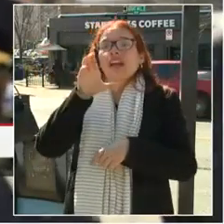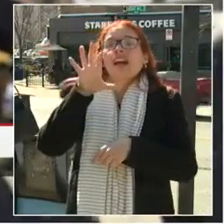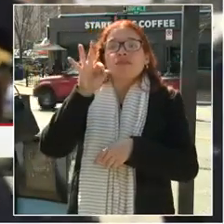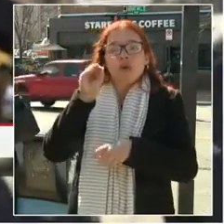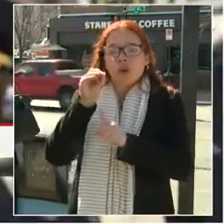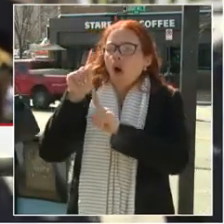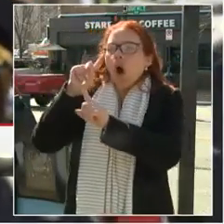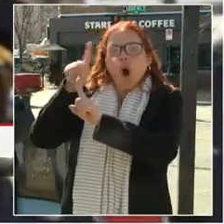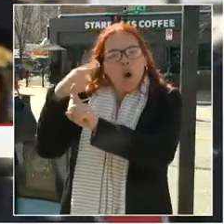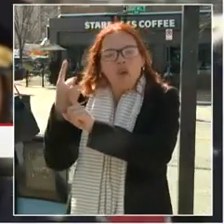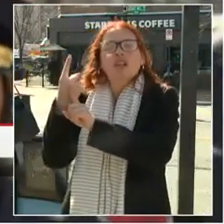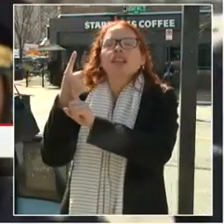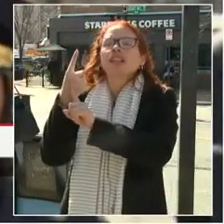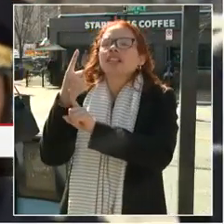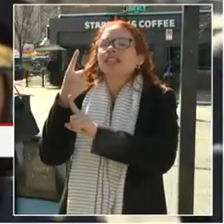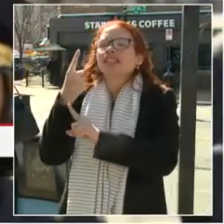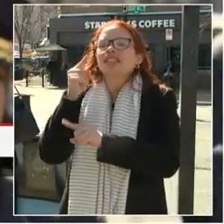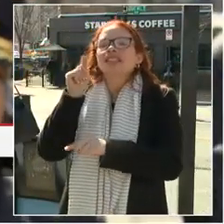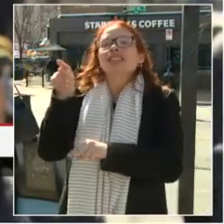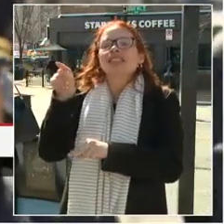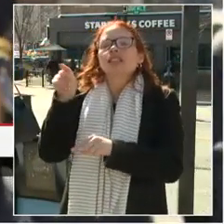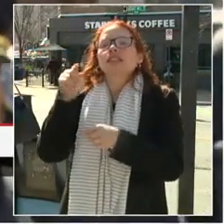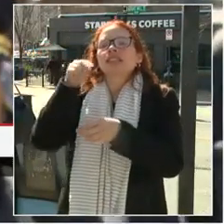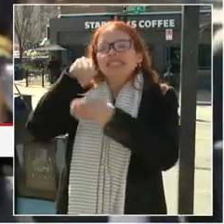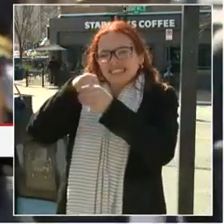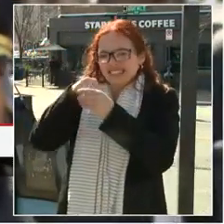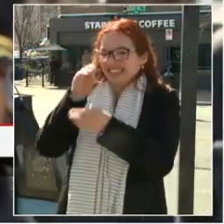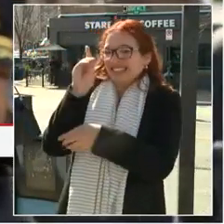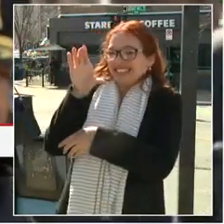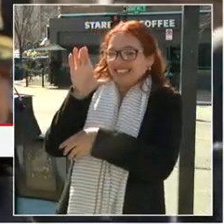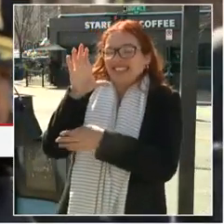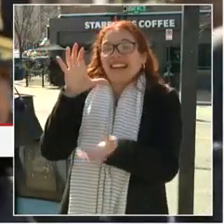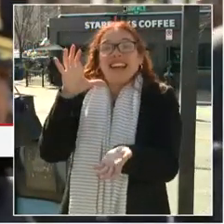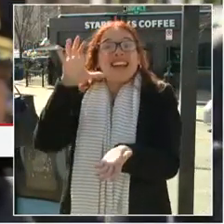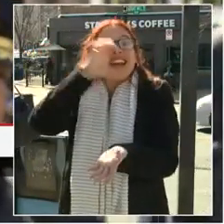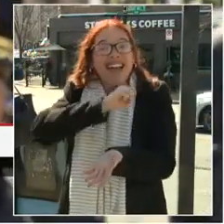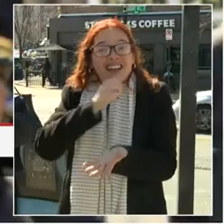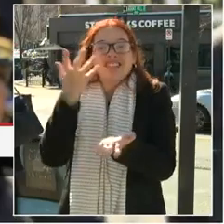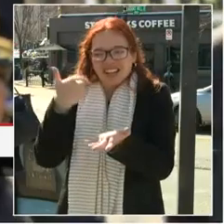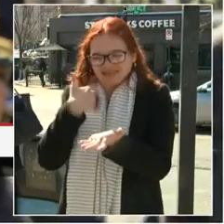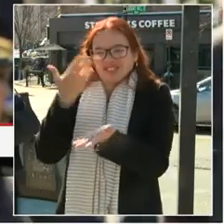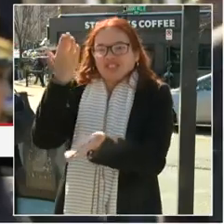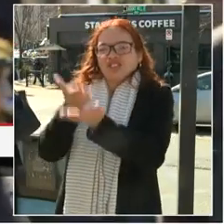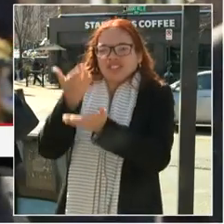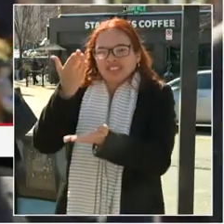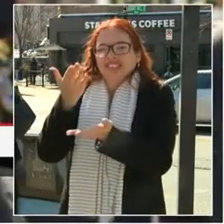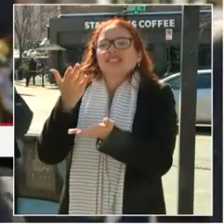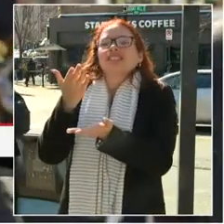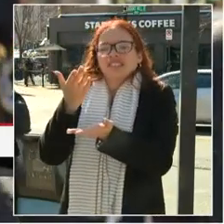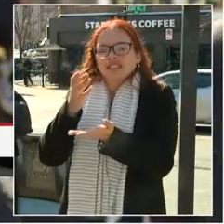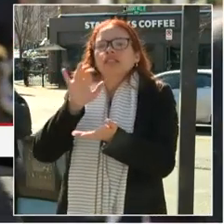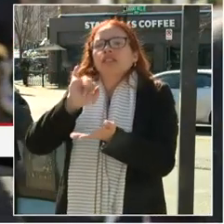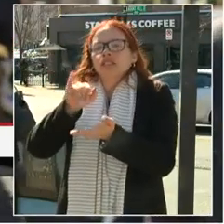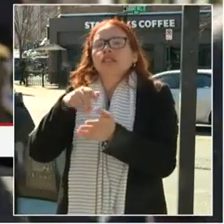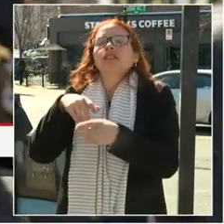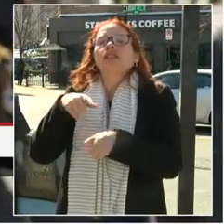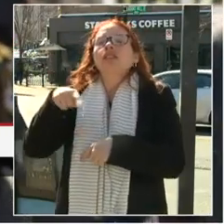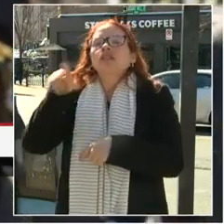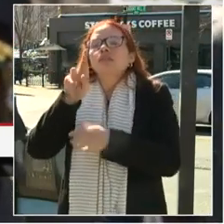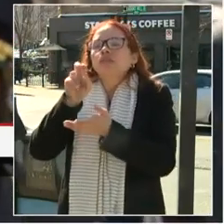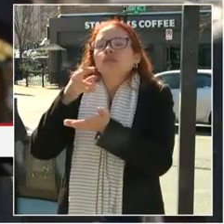in the district that can estimate and certify revenue. And your position on free Metro buses, what is